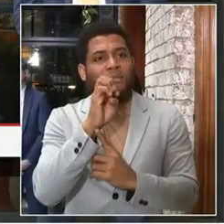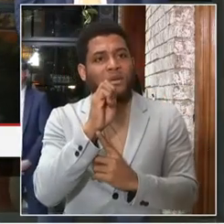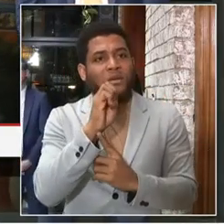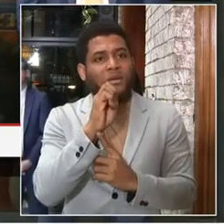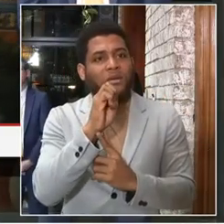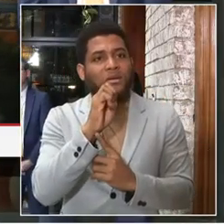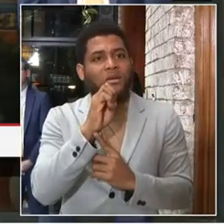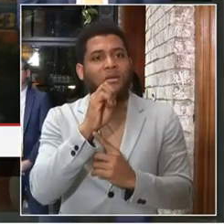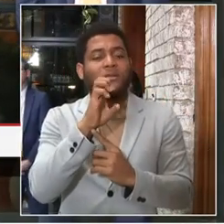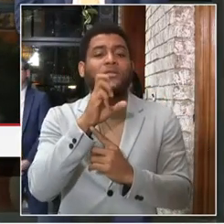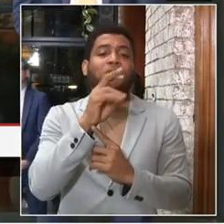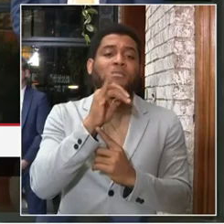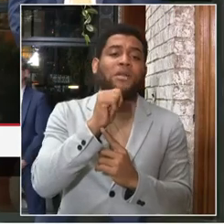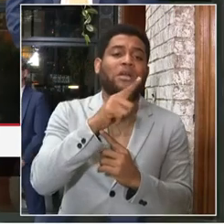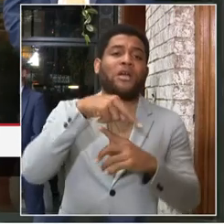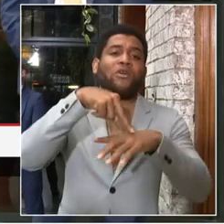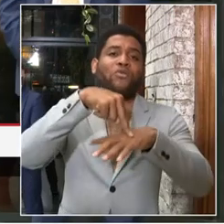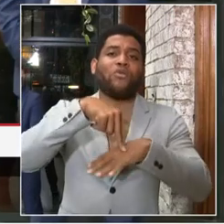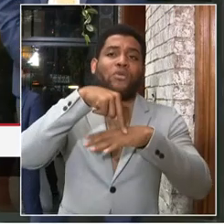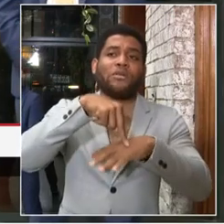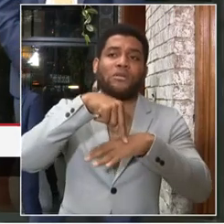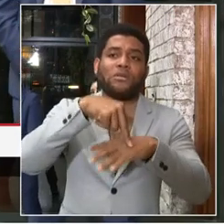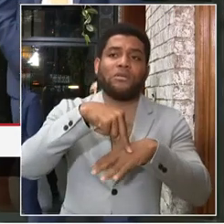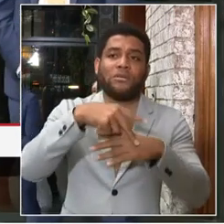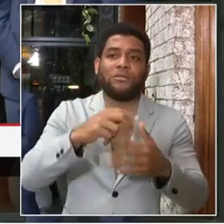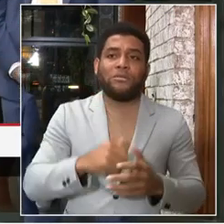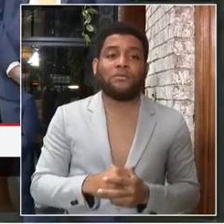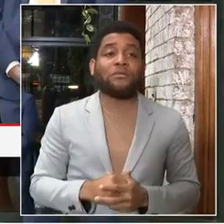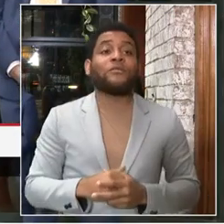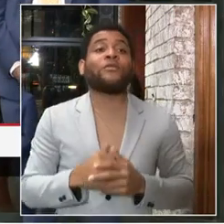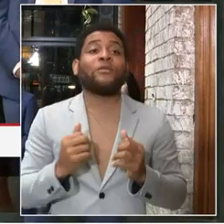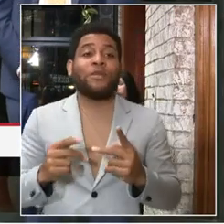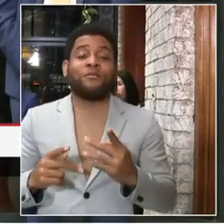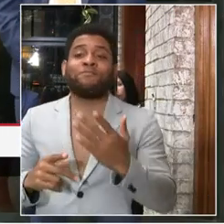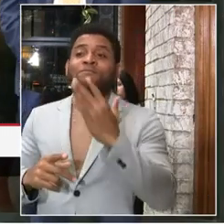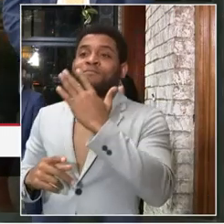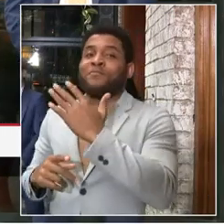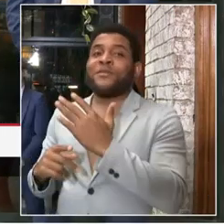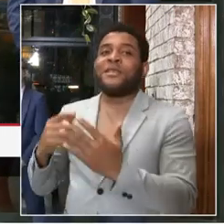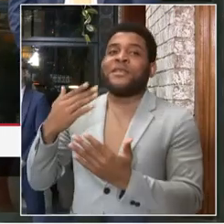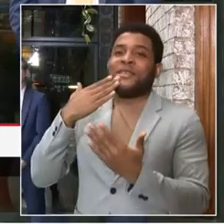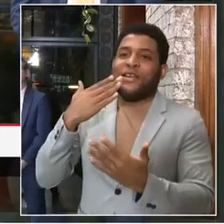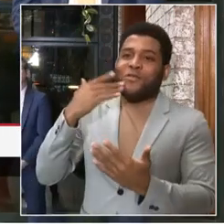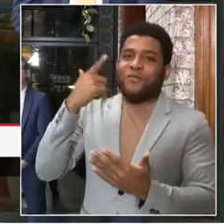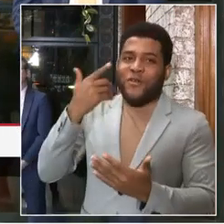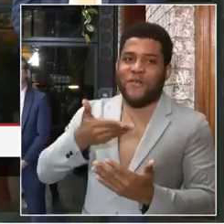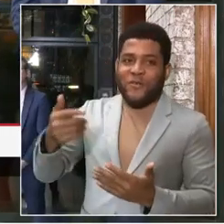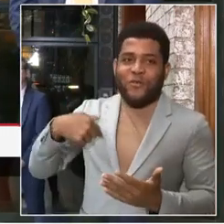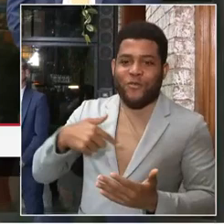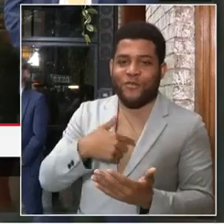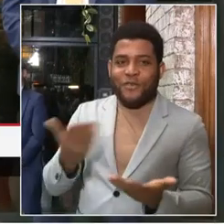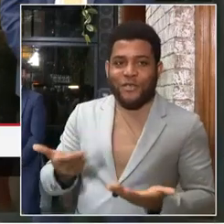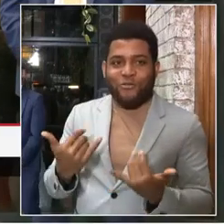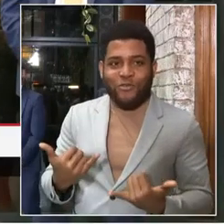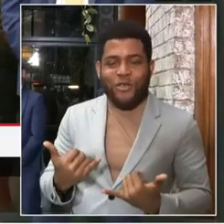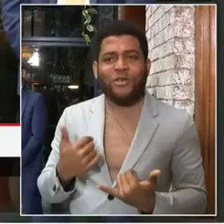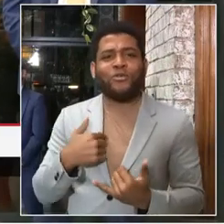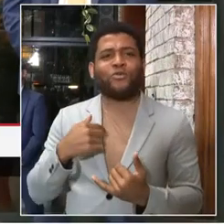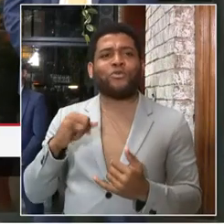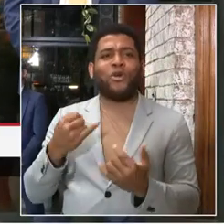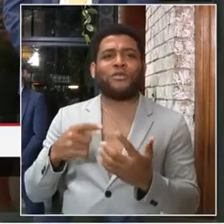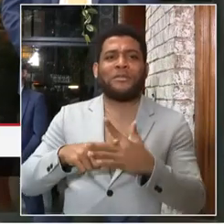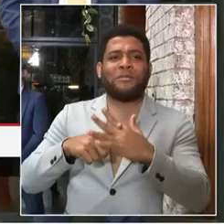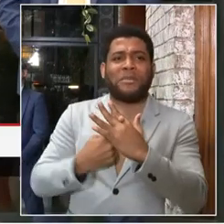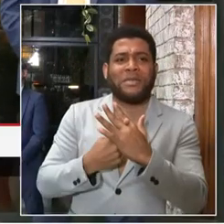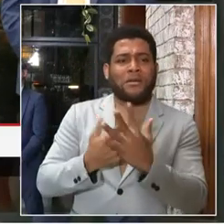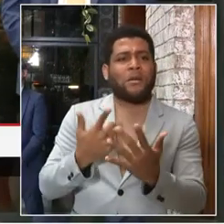Yes. Mayor, thank you for inviting us to be here today. I know that this is just in the beginning stages, but with everybody, wanting to be